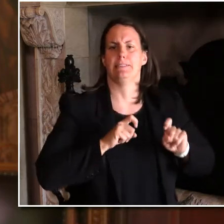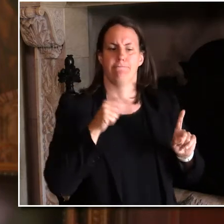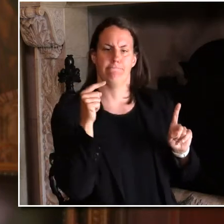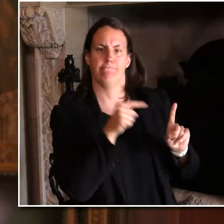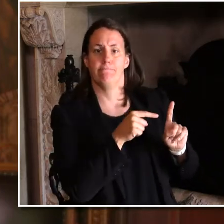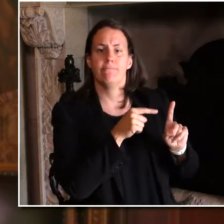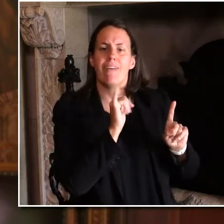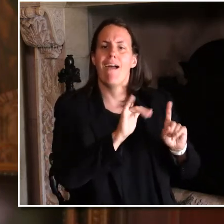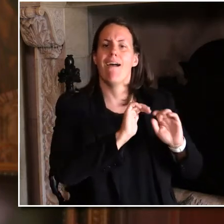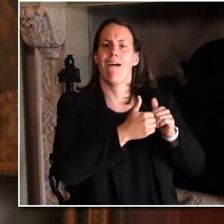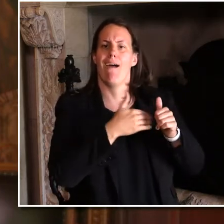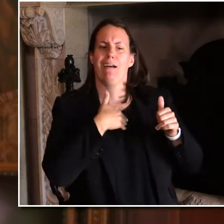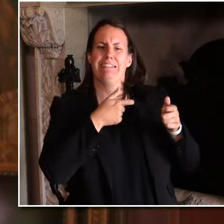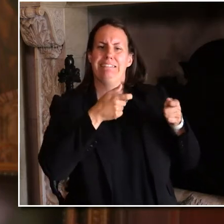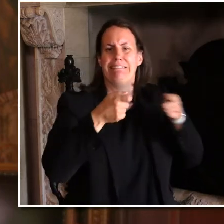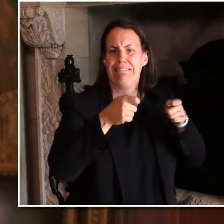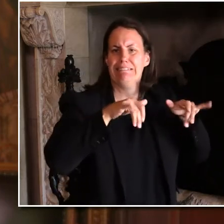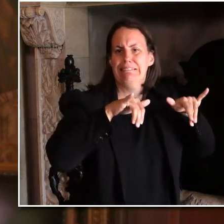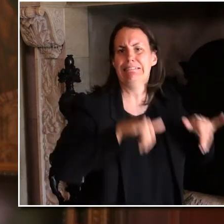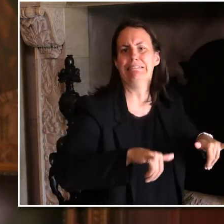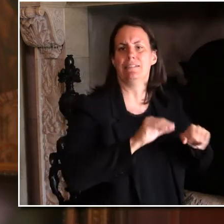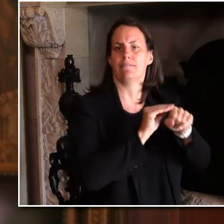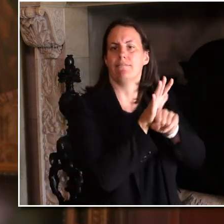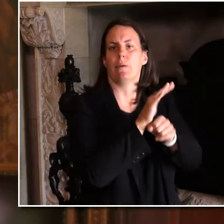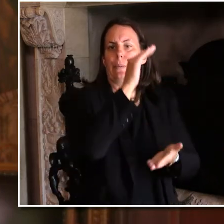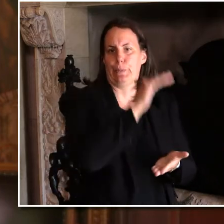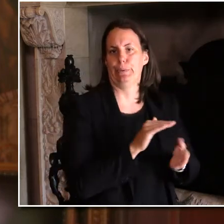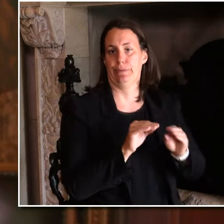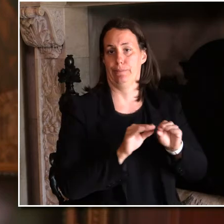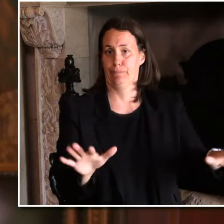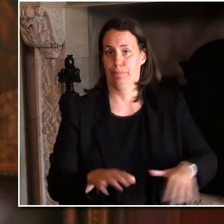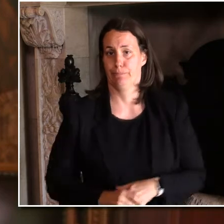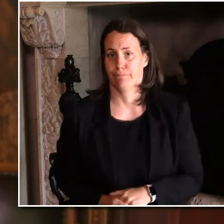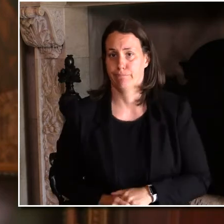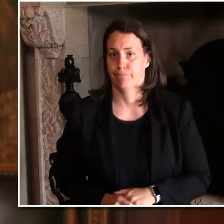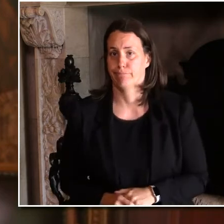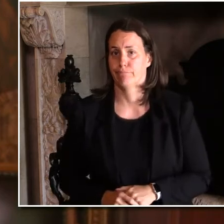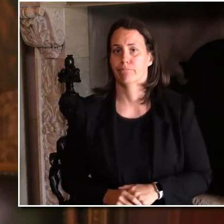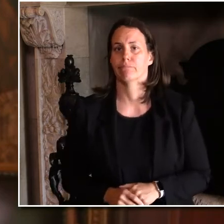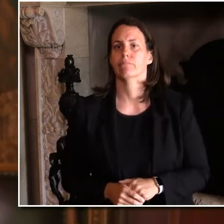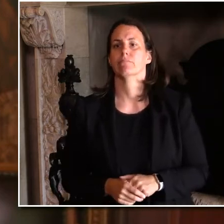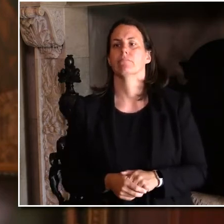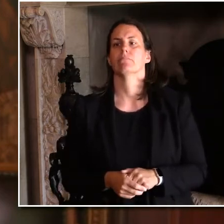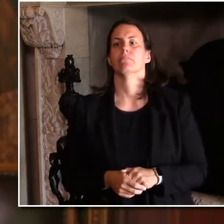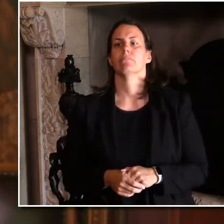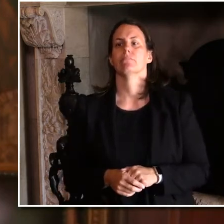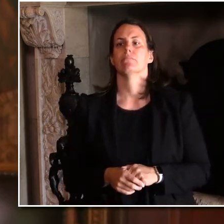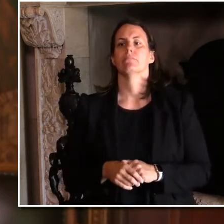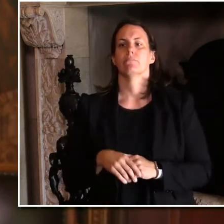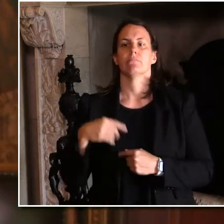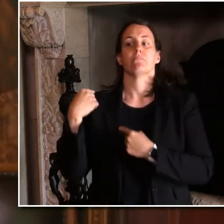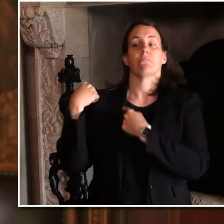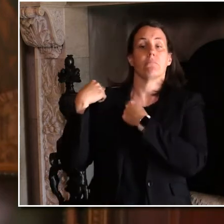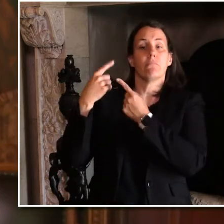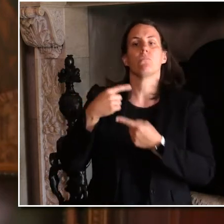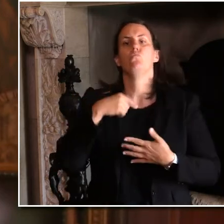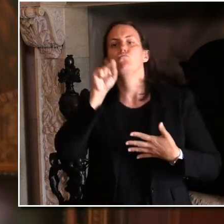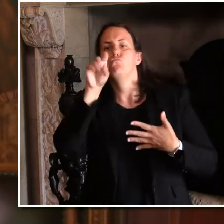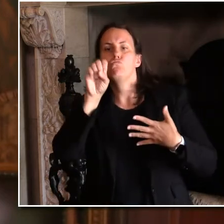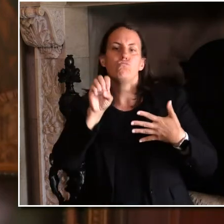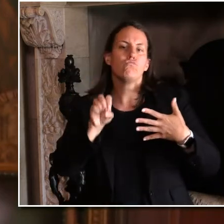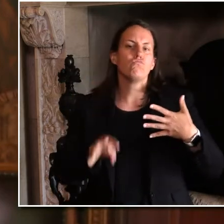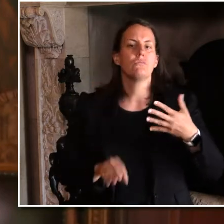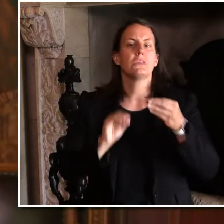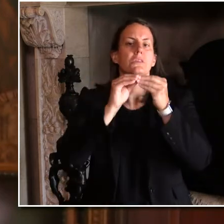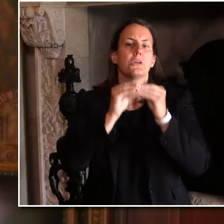we've discussed testing in the past and when we report the numbers of tests that we conduct and the number of positive tests and the percent positives, what we're